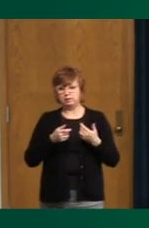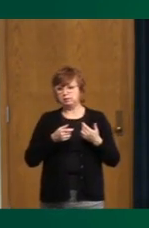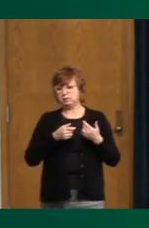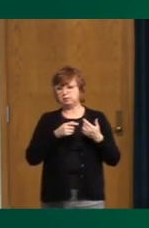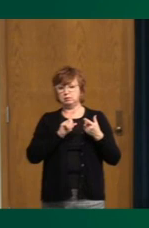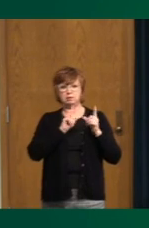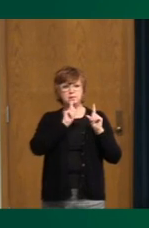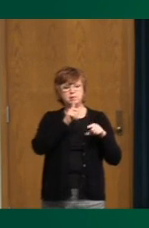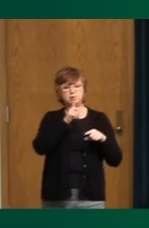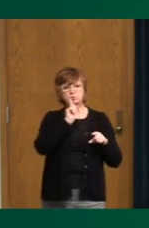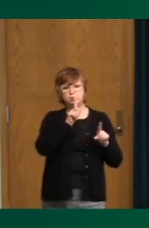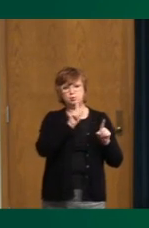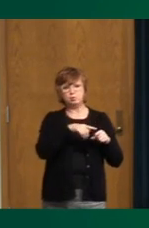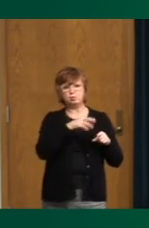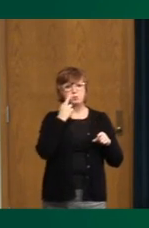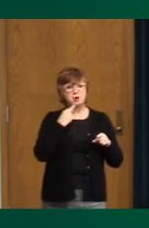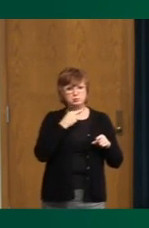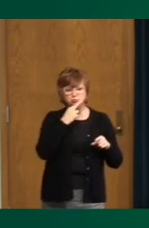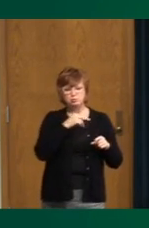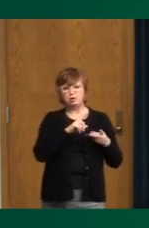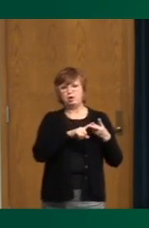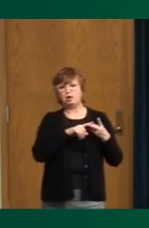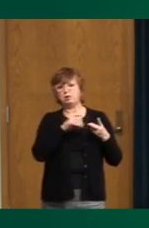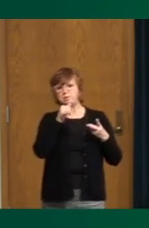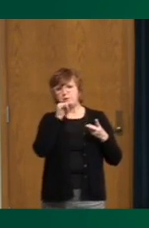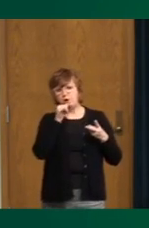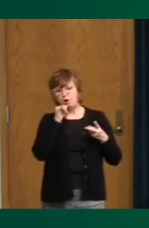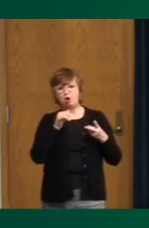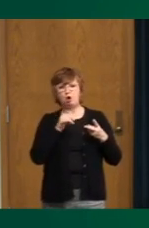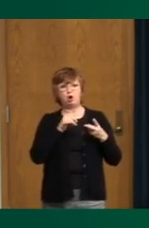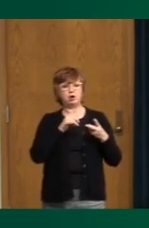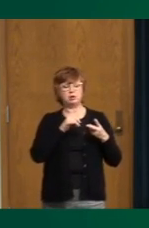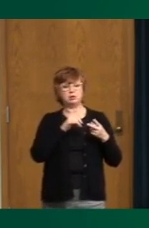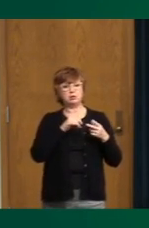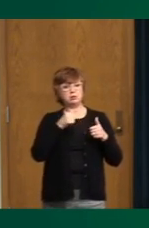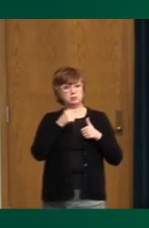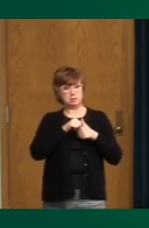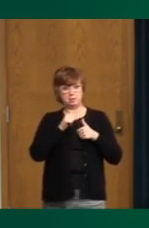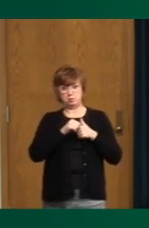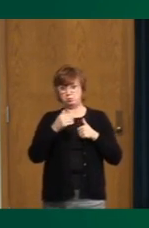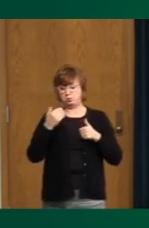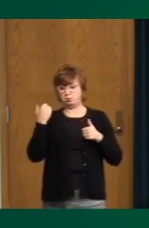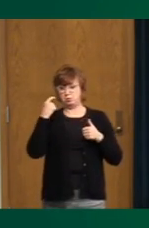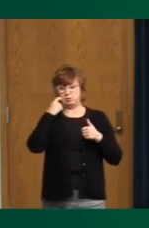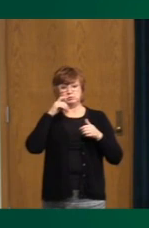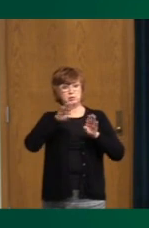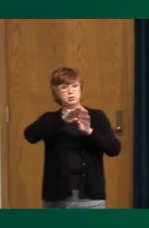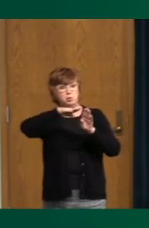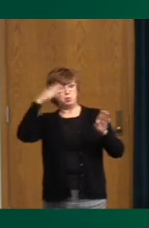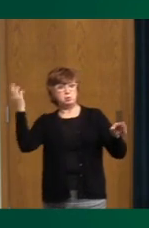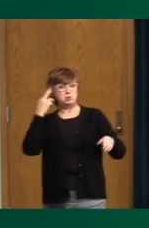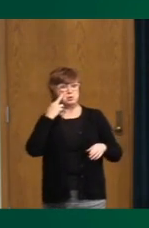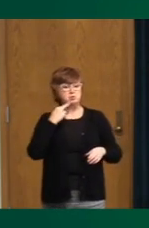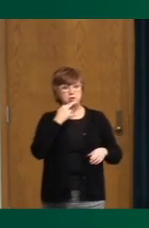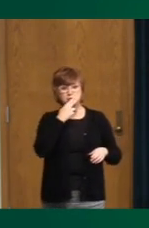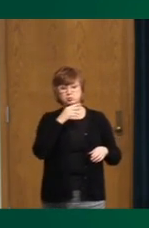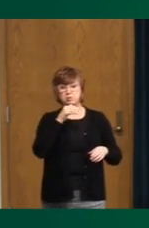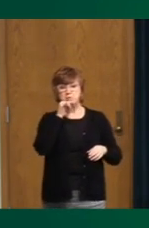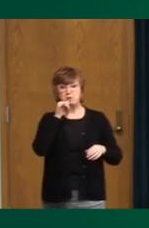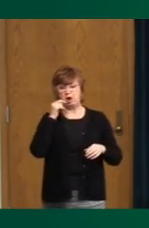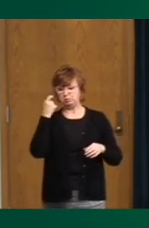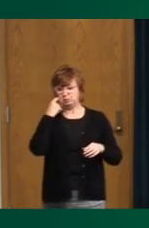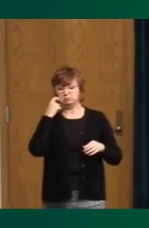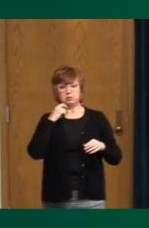enjoy doing. Going to a bar, restaurant. Most bars and restaurants, when they reopened, a restaurant that could have 12 tables went down to